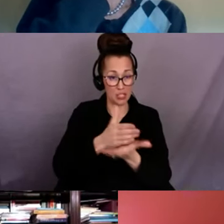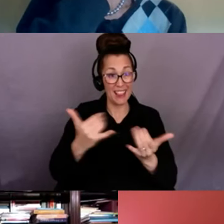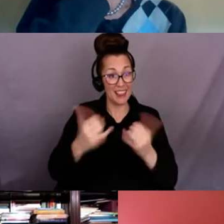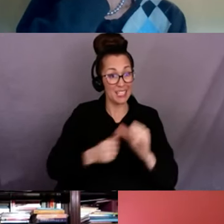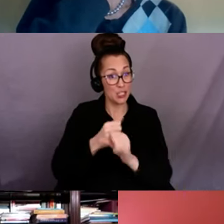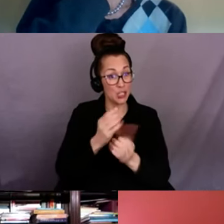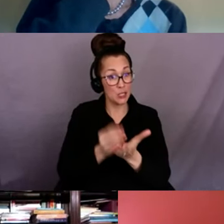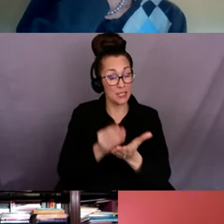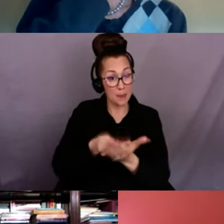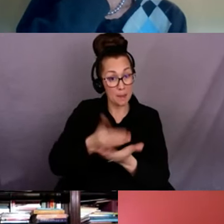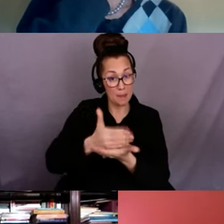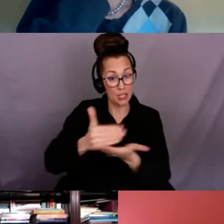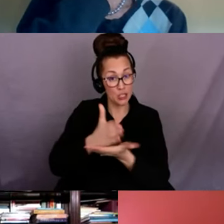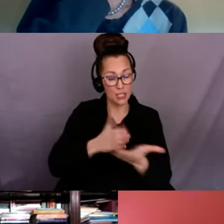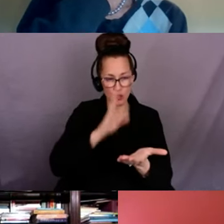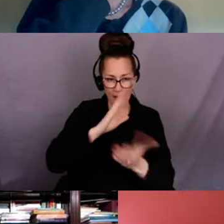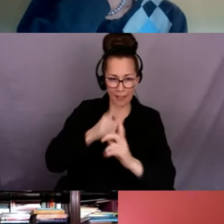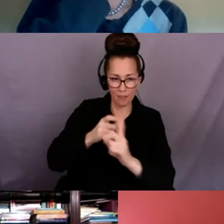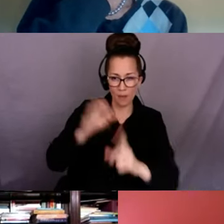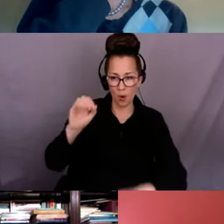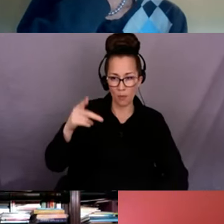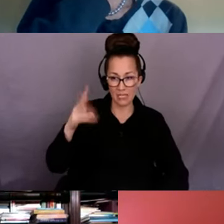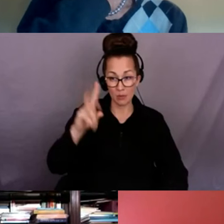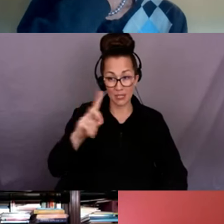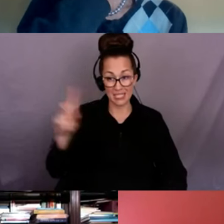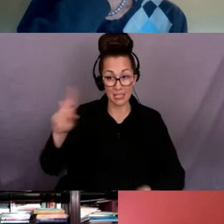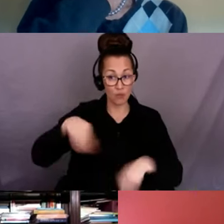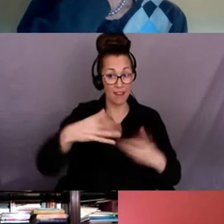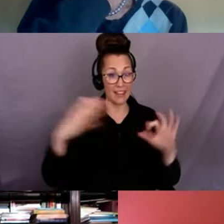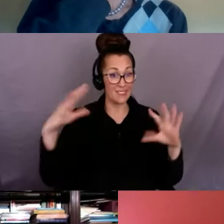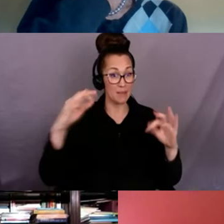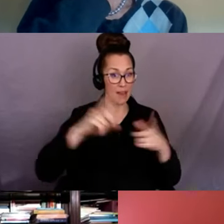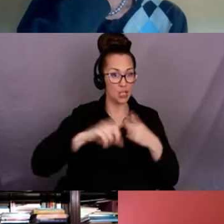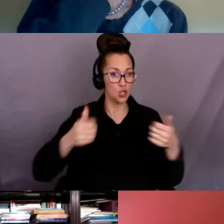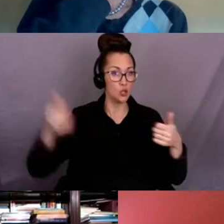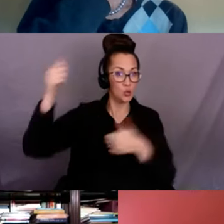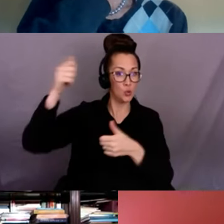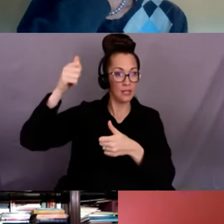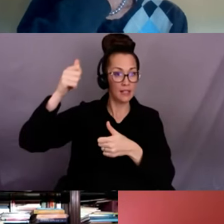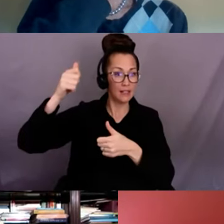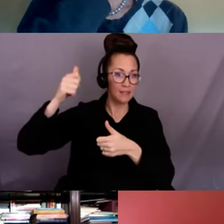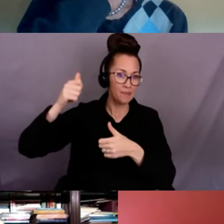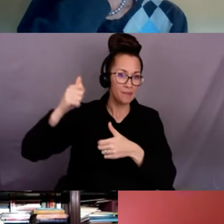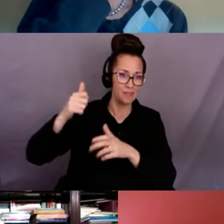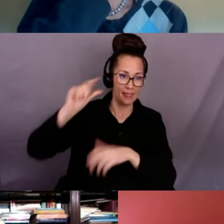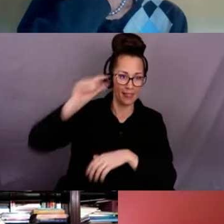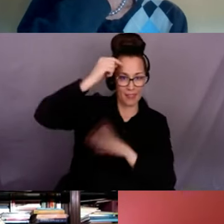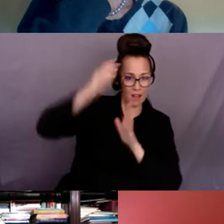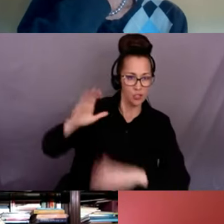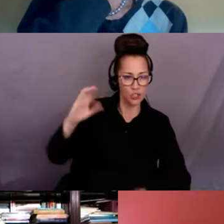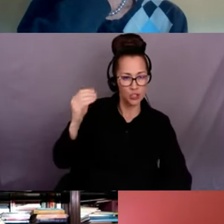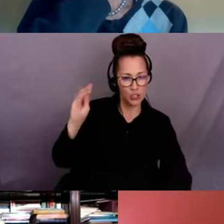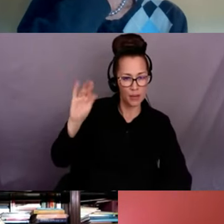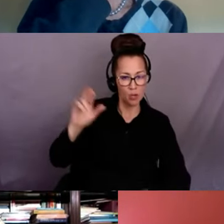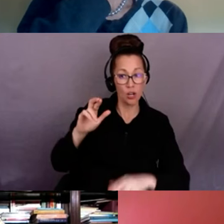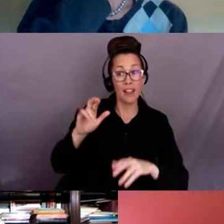budget came directly from OPWDD providing feedback to the executive chamber, which came to us through our 507